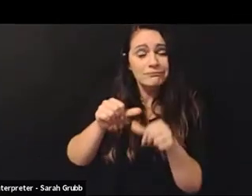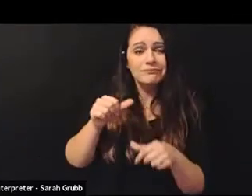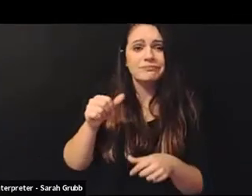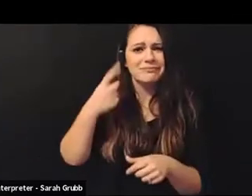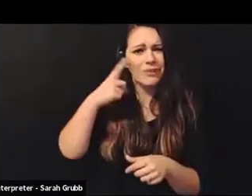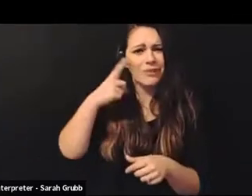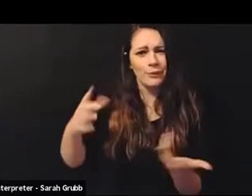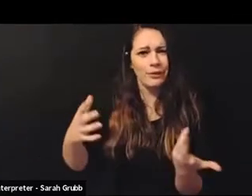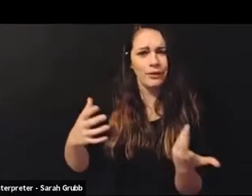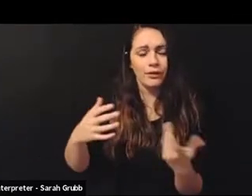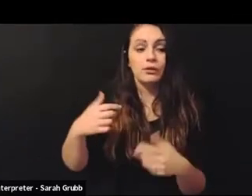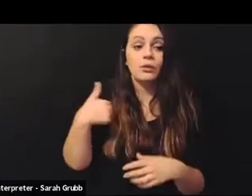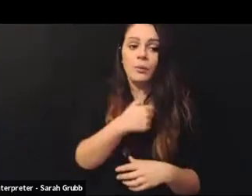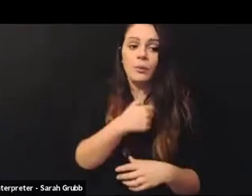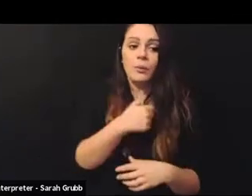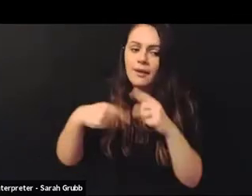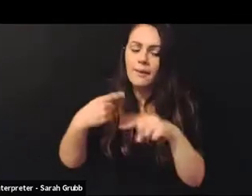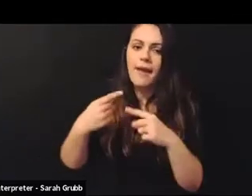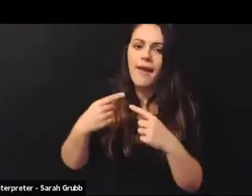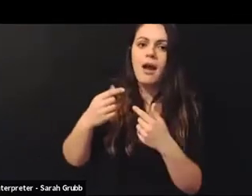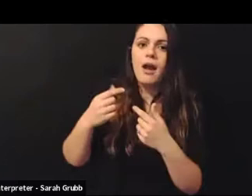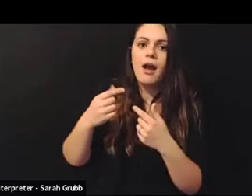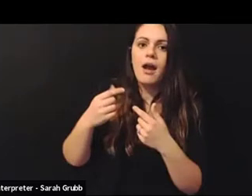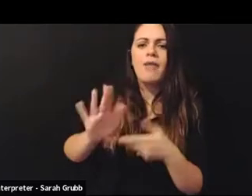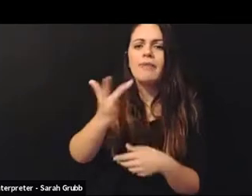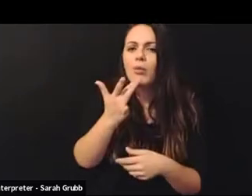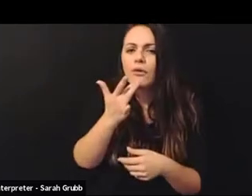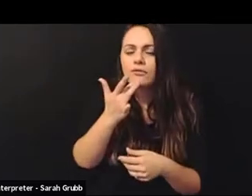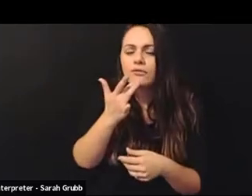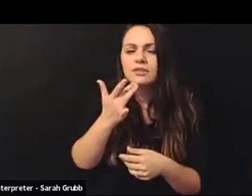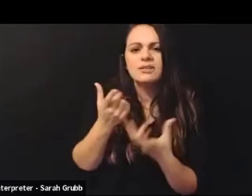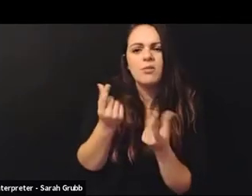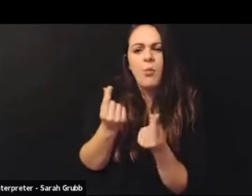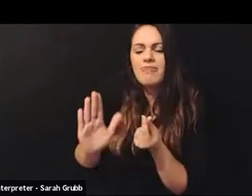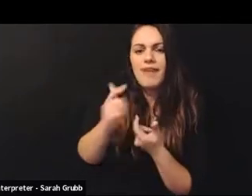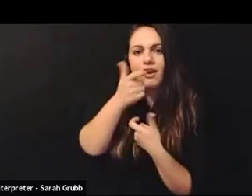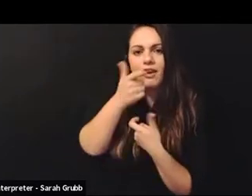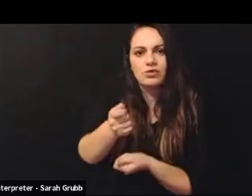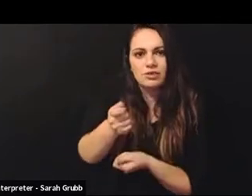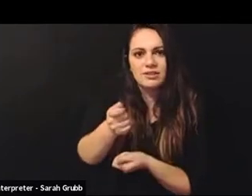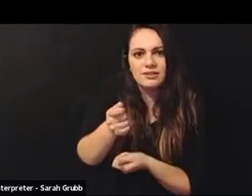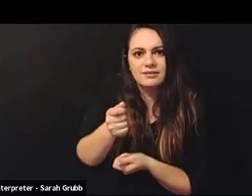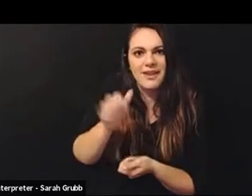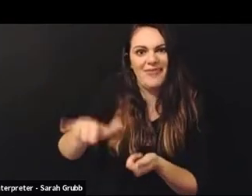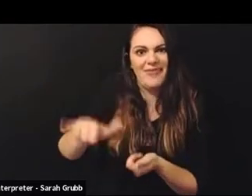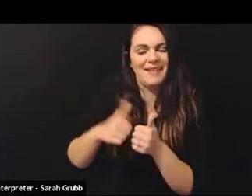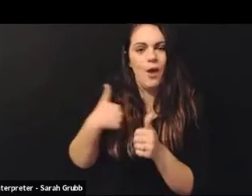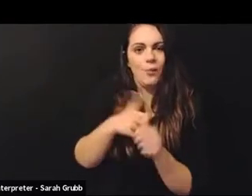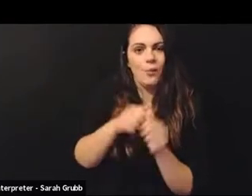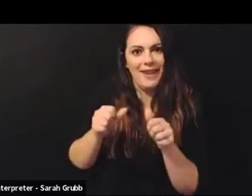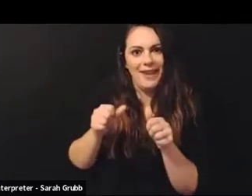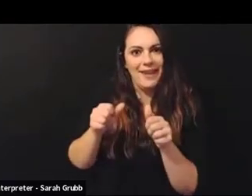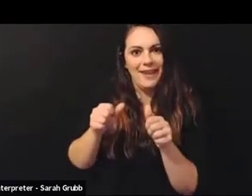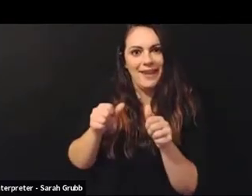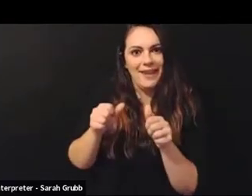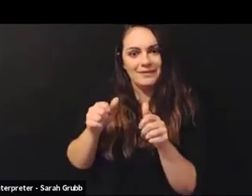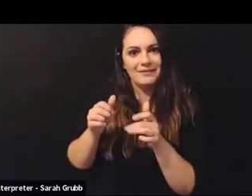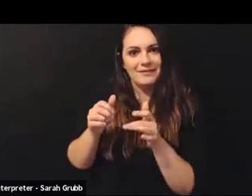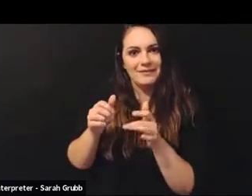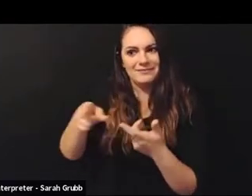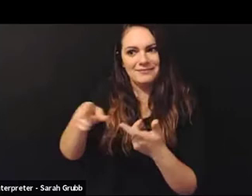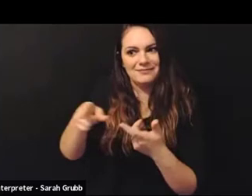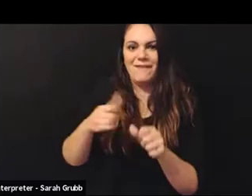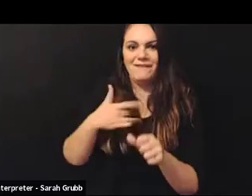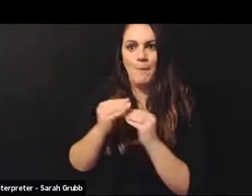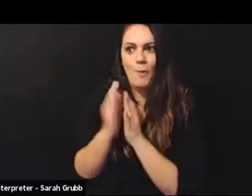most interested in. That's the way to entice them to want to participate in an activity or engage in instruction with you. And then joining the